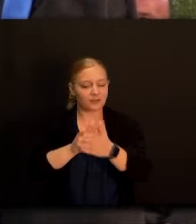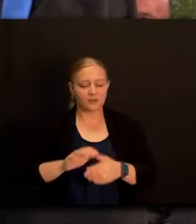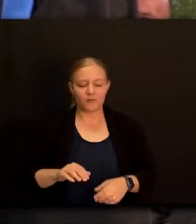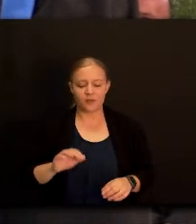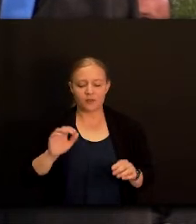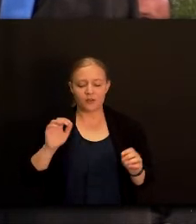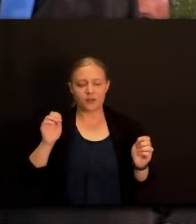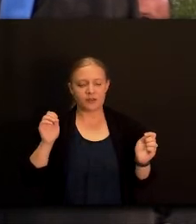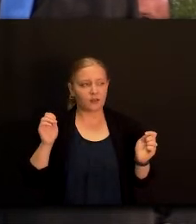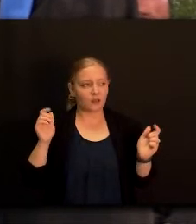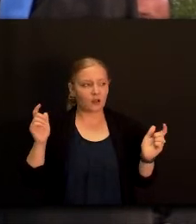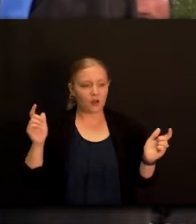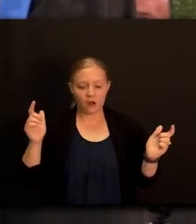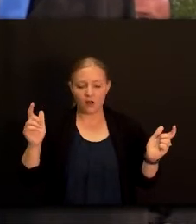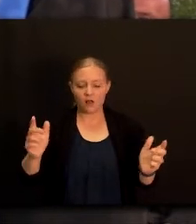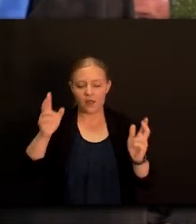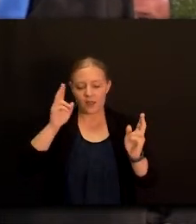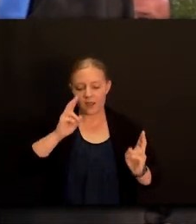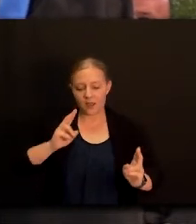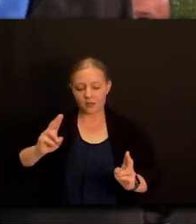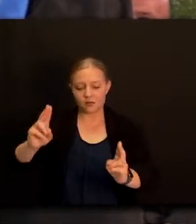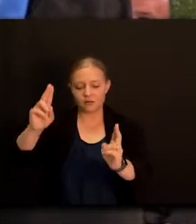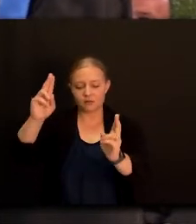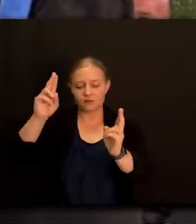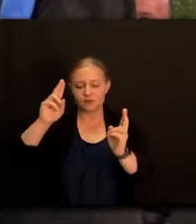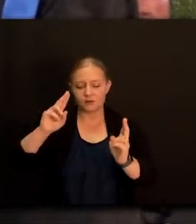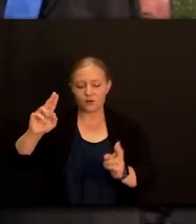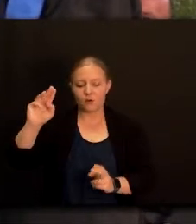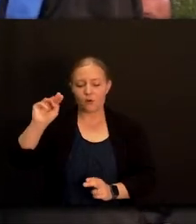praise. All hail to